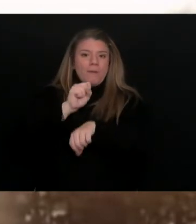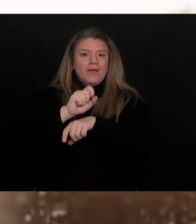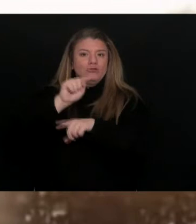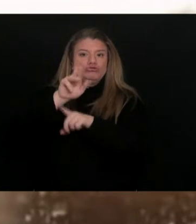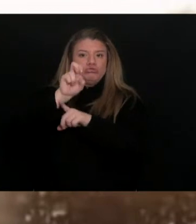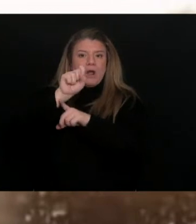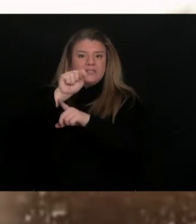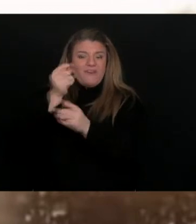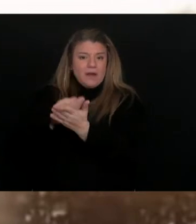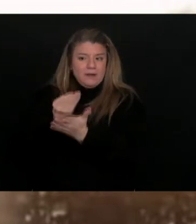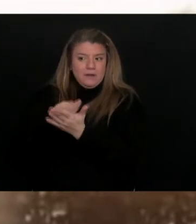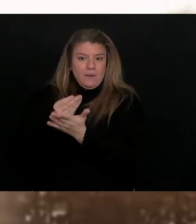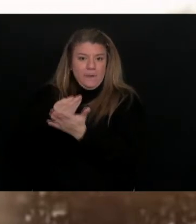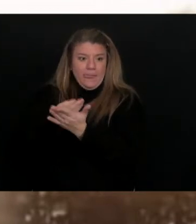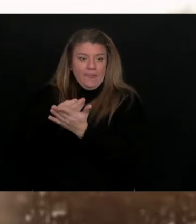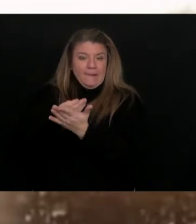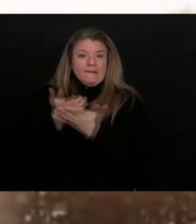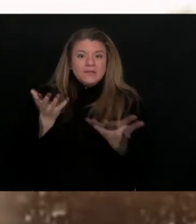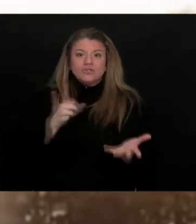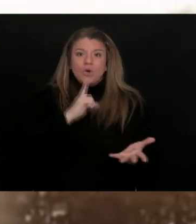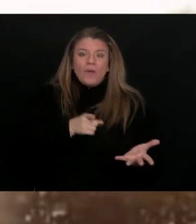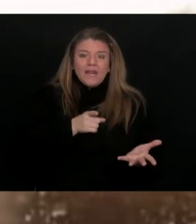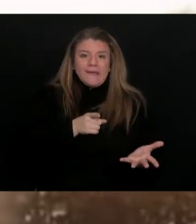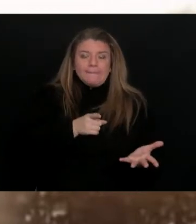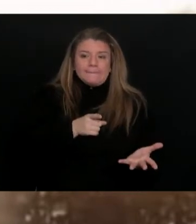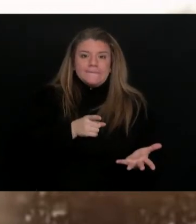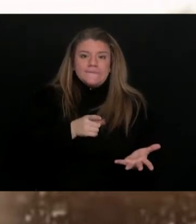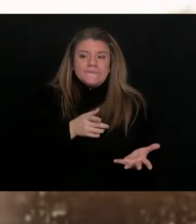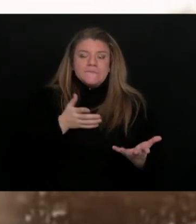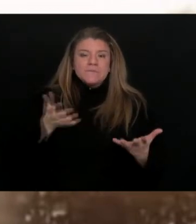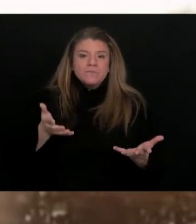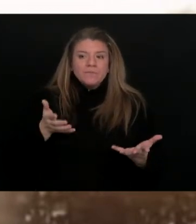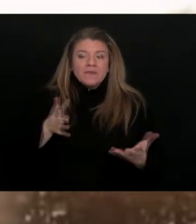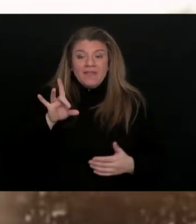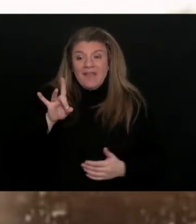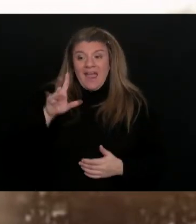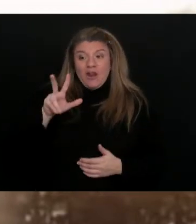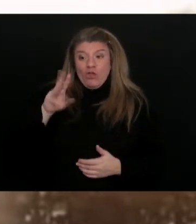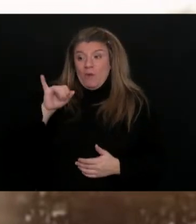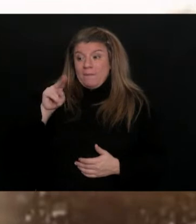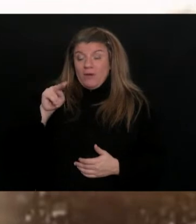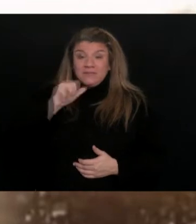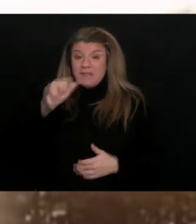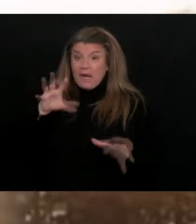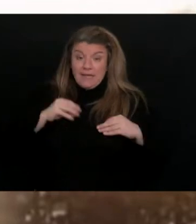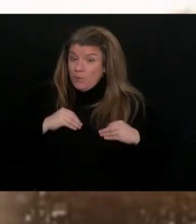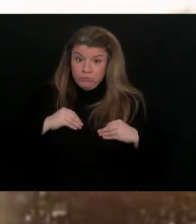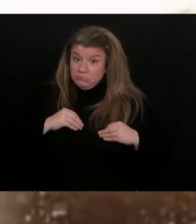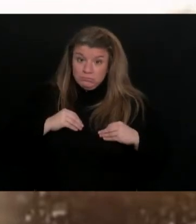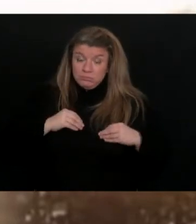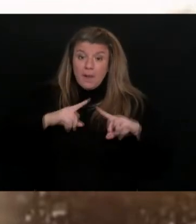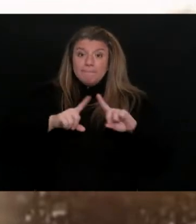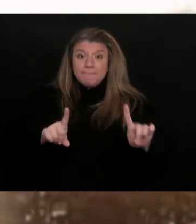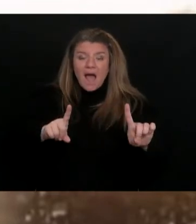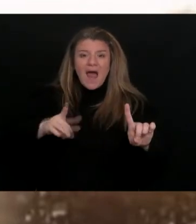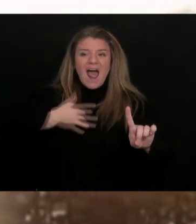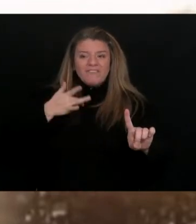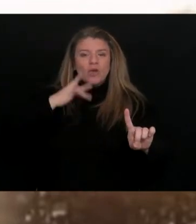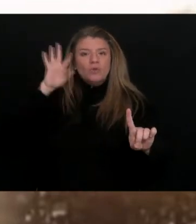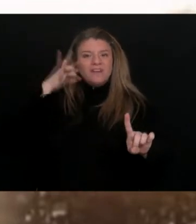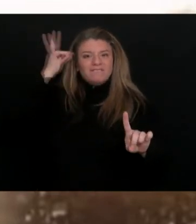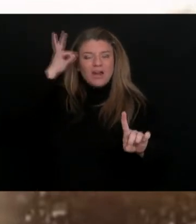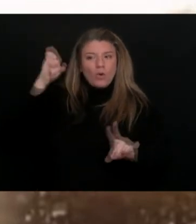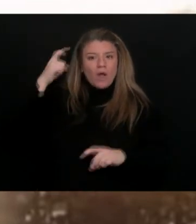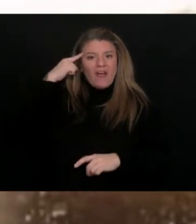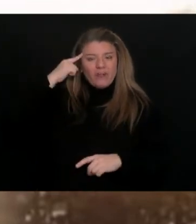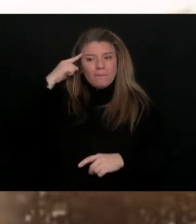fund. And so really, it's the 83 million is unacceptable. But I think when the federal government put